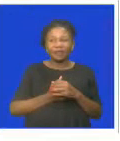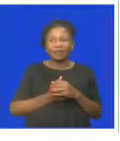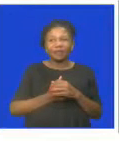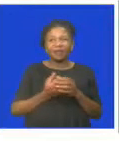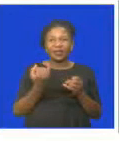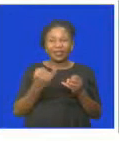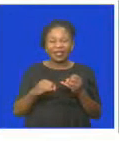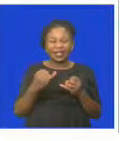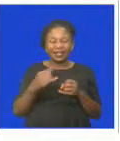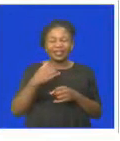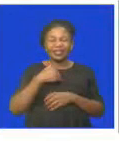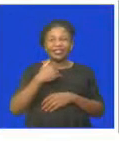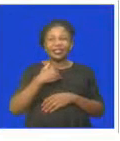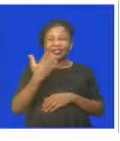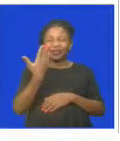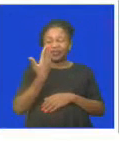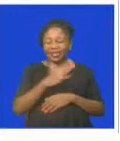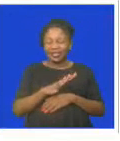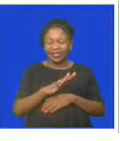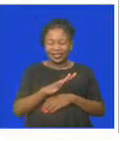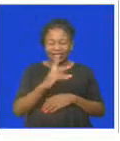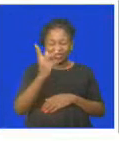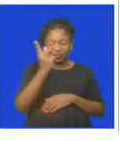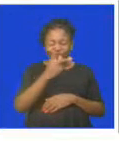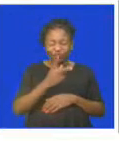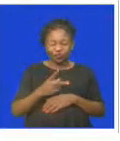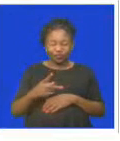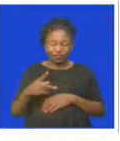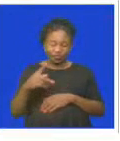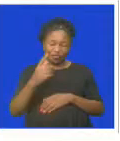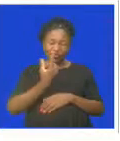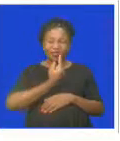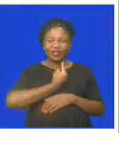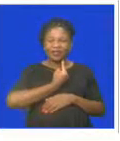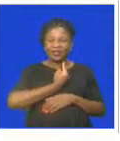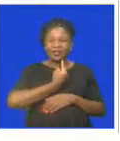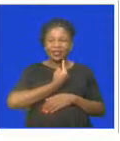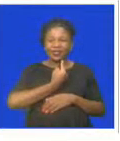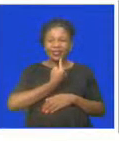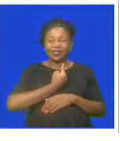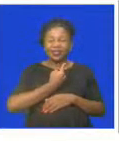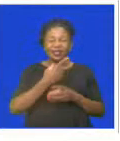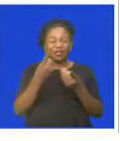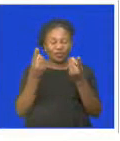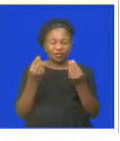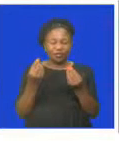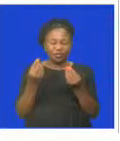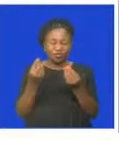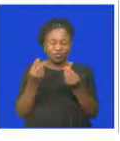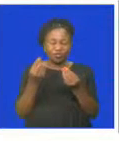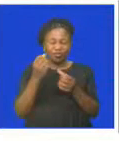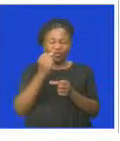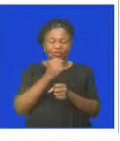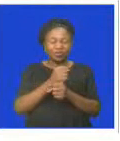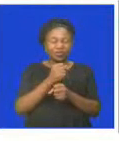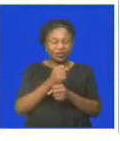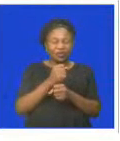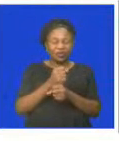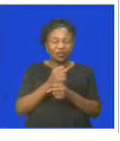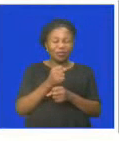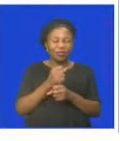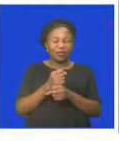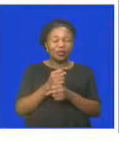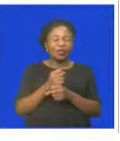Lastly, my lovely learner, we drew ourselves doing the job we would like to